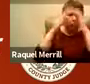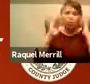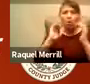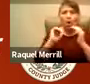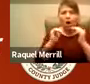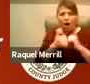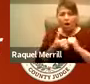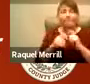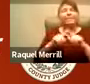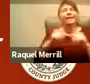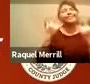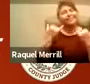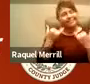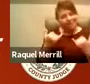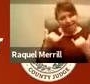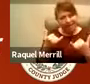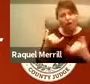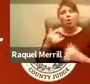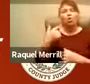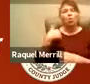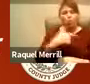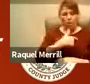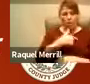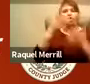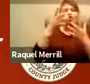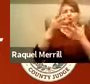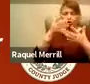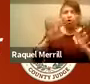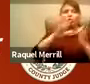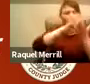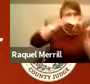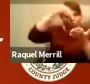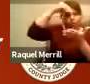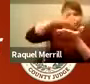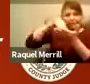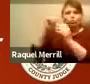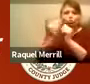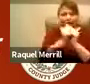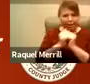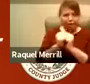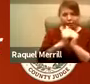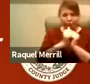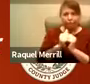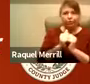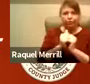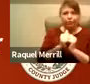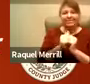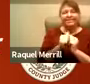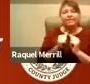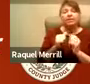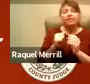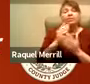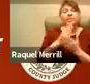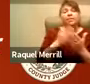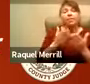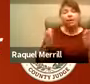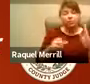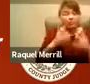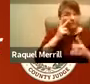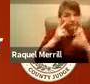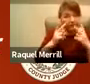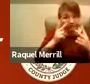Well, today, we are all learning together. And some of the things that we're finding